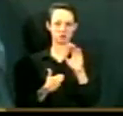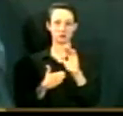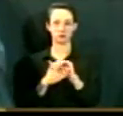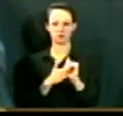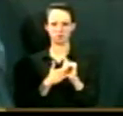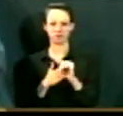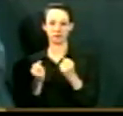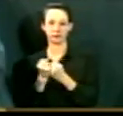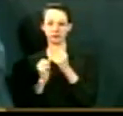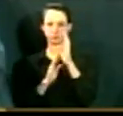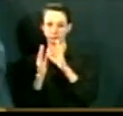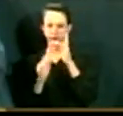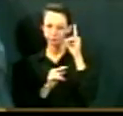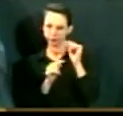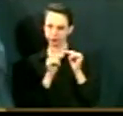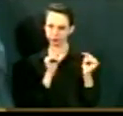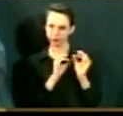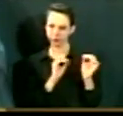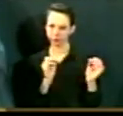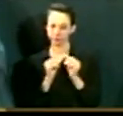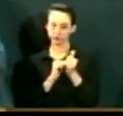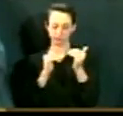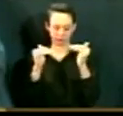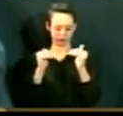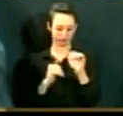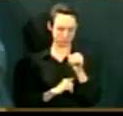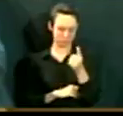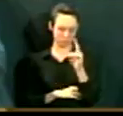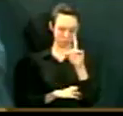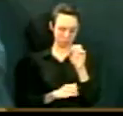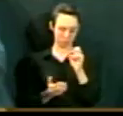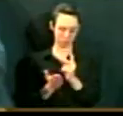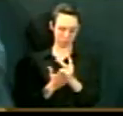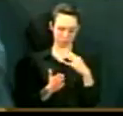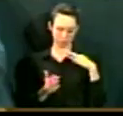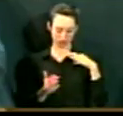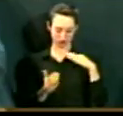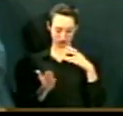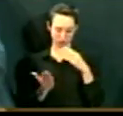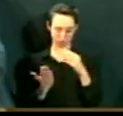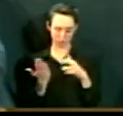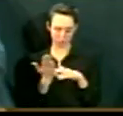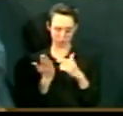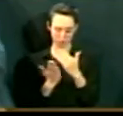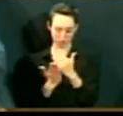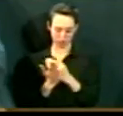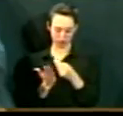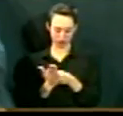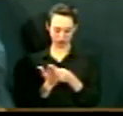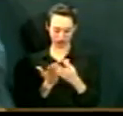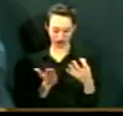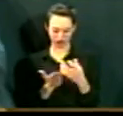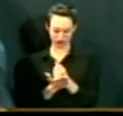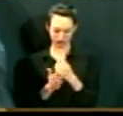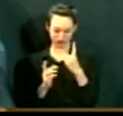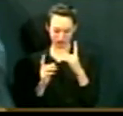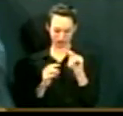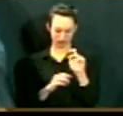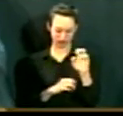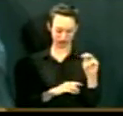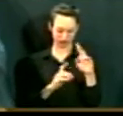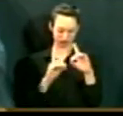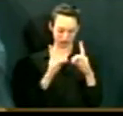All opposed? Motion carries. 10D, approve application and receipt of funds from a Tennessee Department of Education grant in the amount